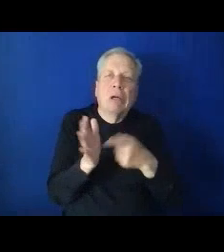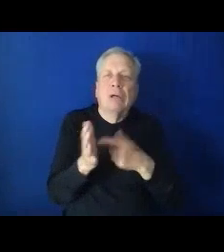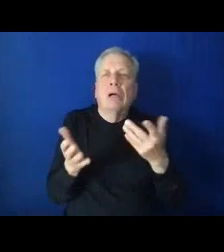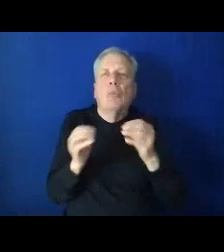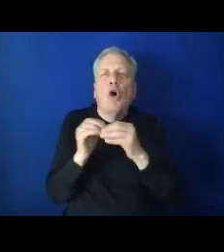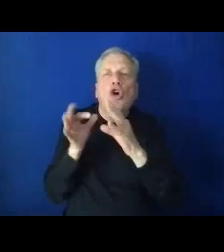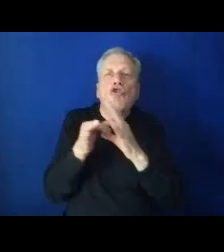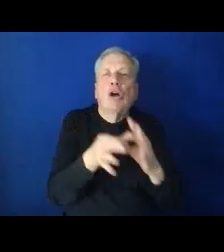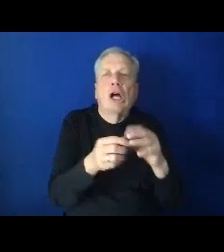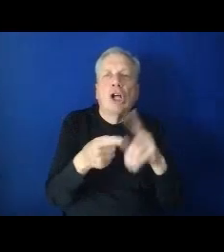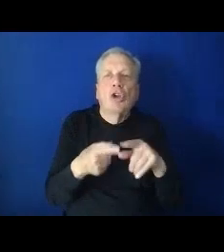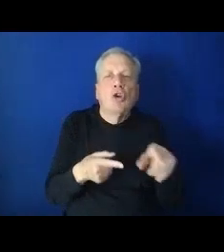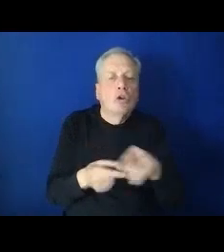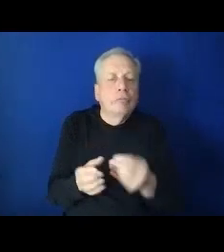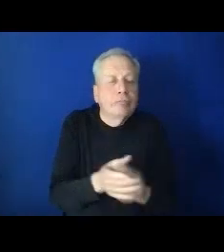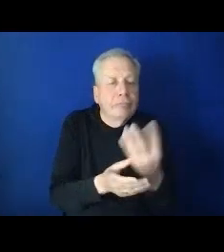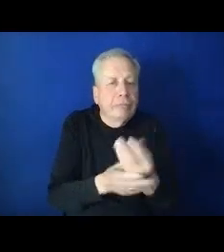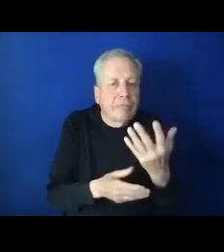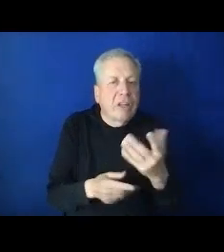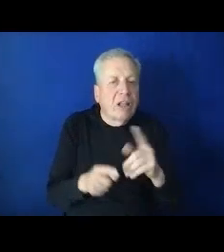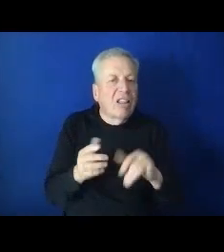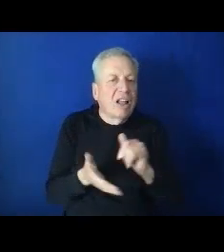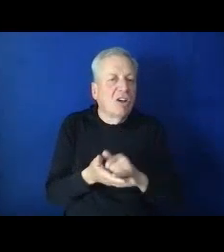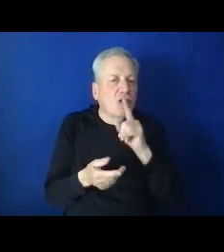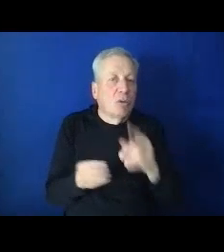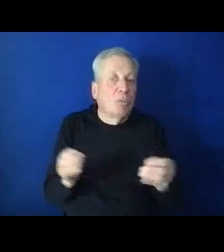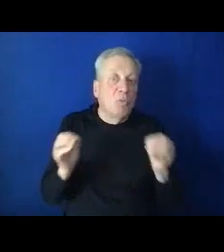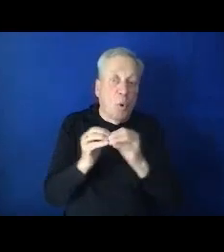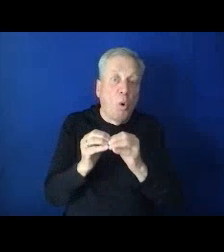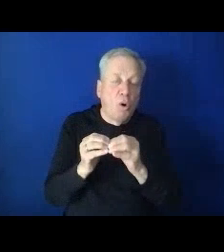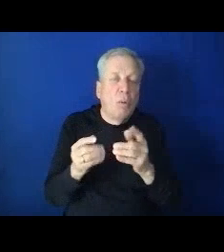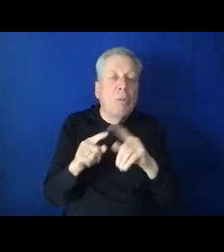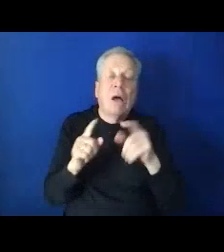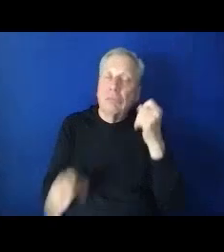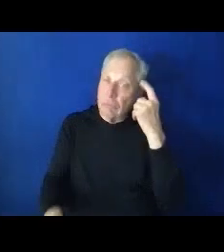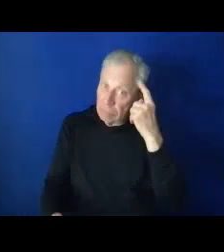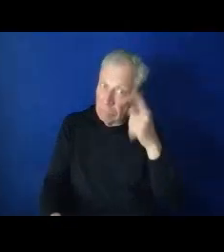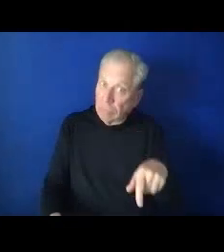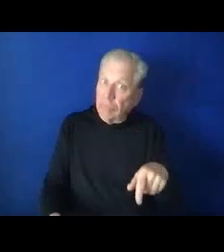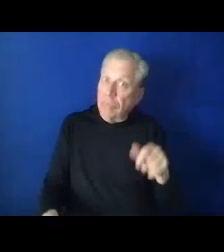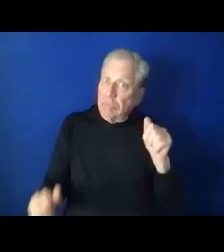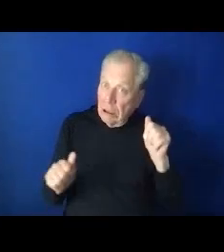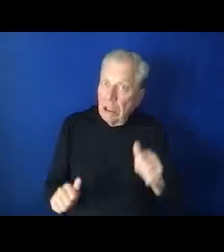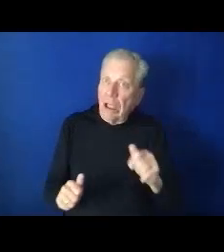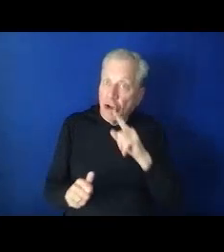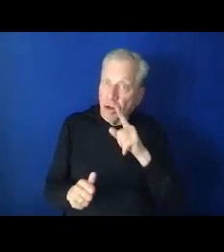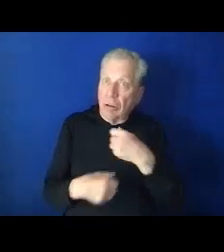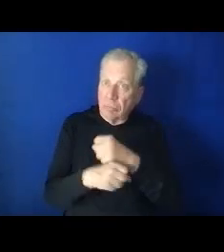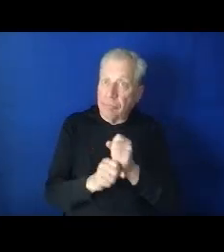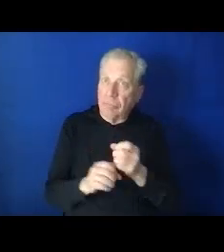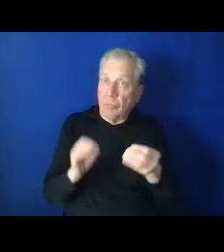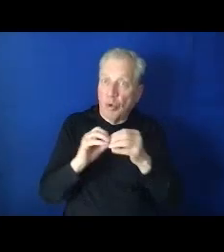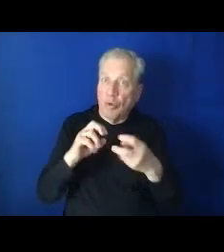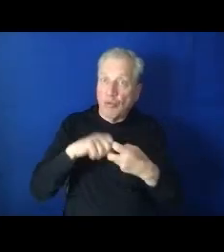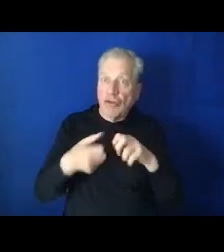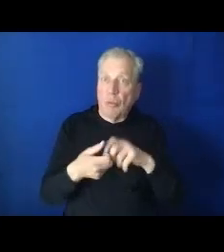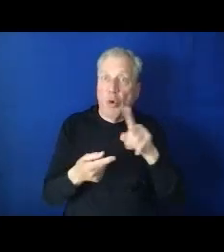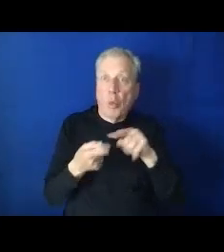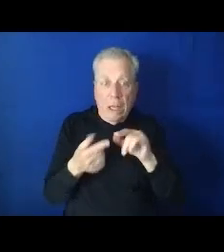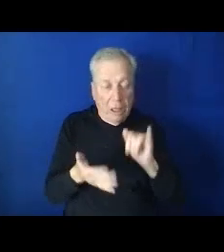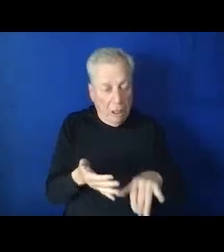to visitation, but that's relatively few and far between. However, it does complicate matters when it does come